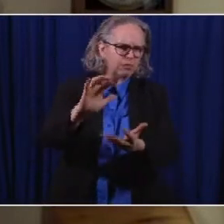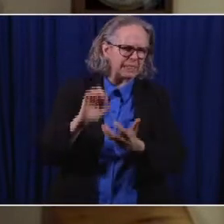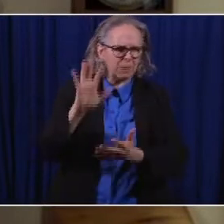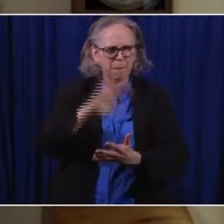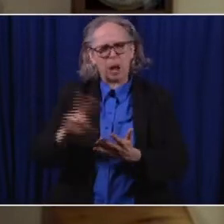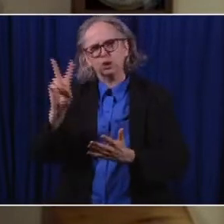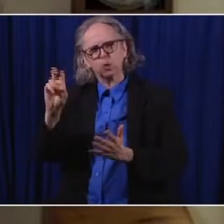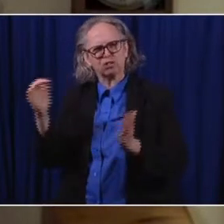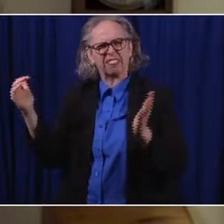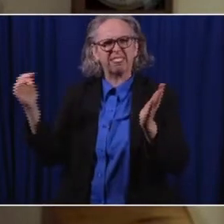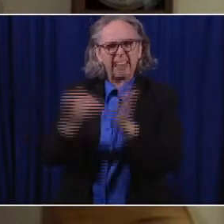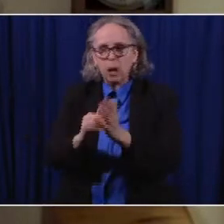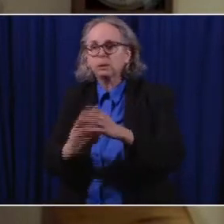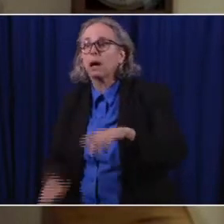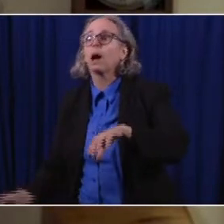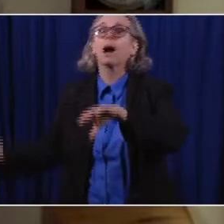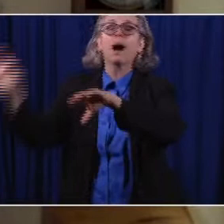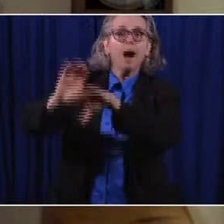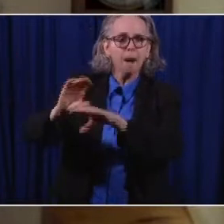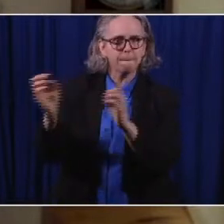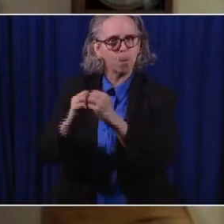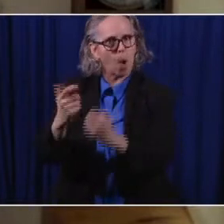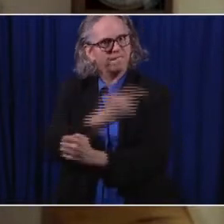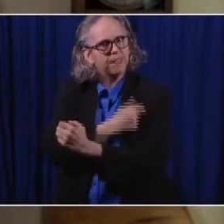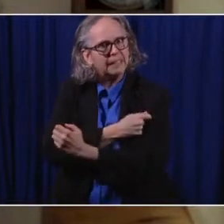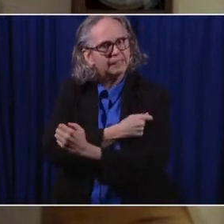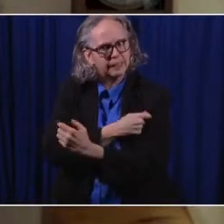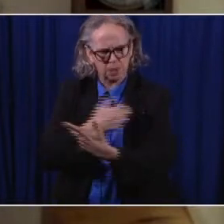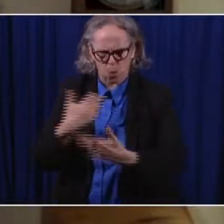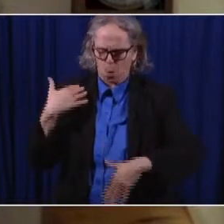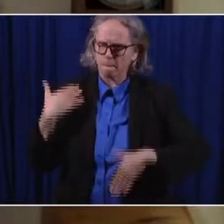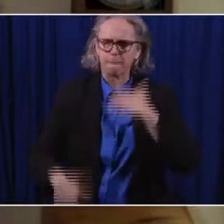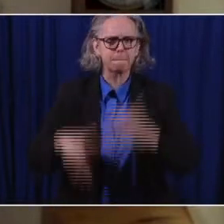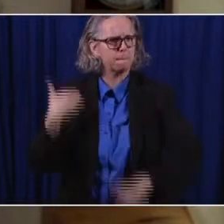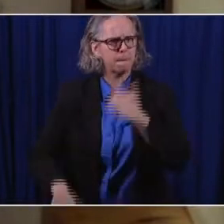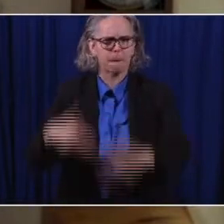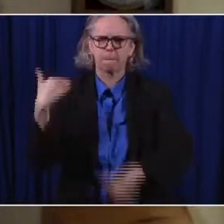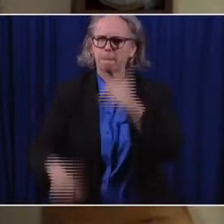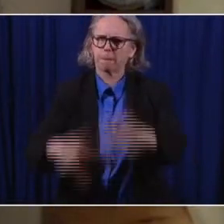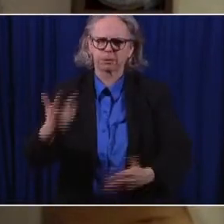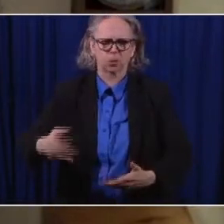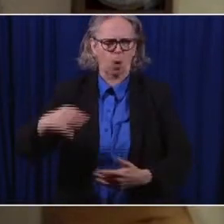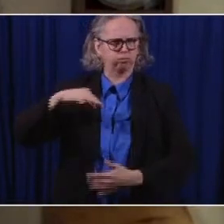vaccine. Certainly, all of that is very, very good news.